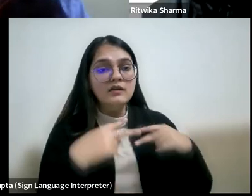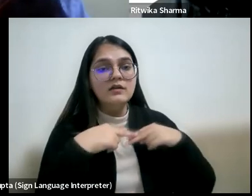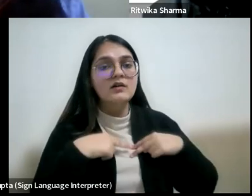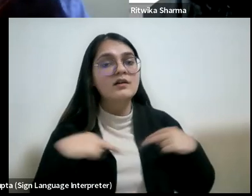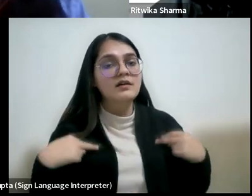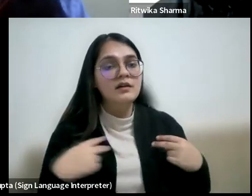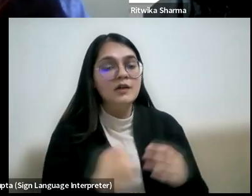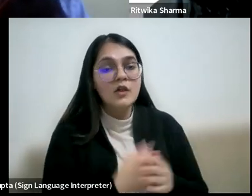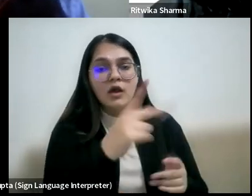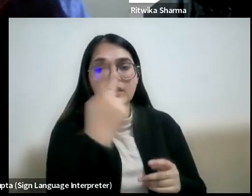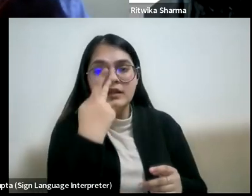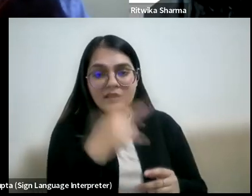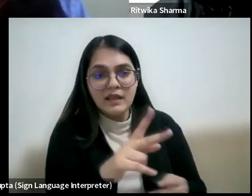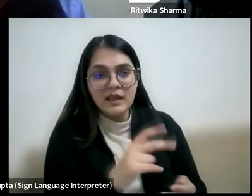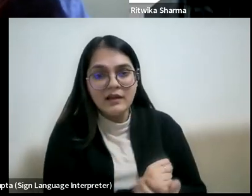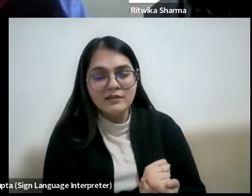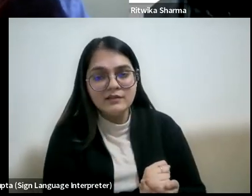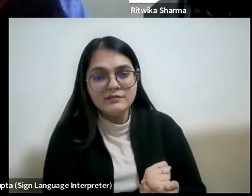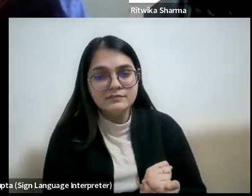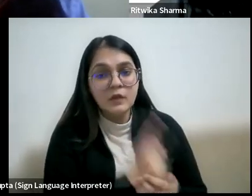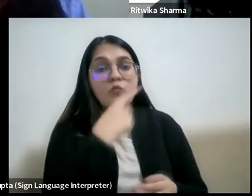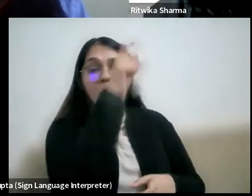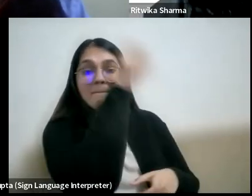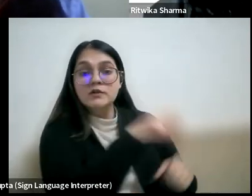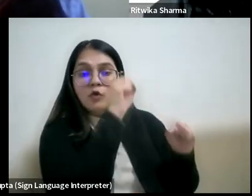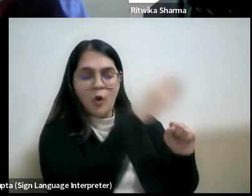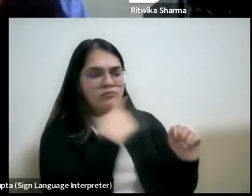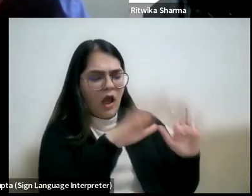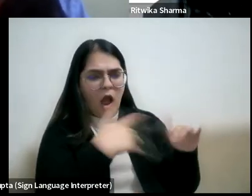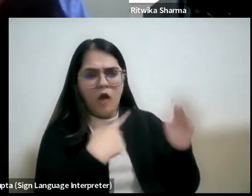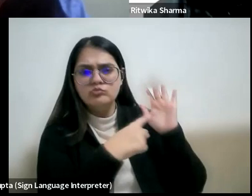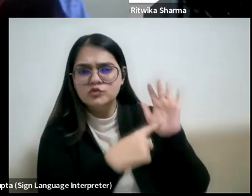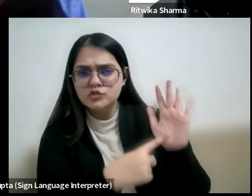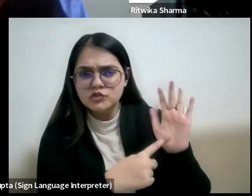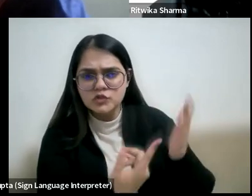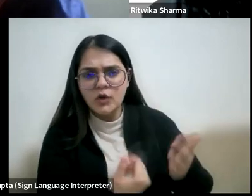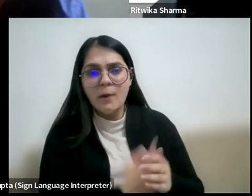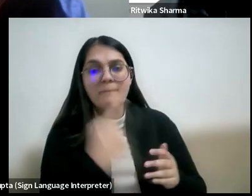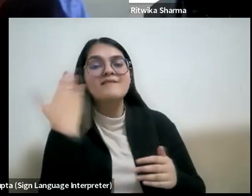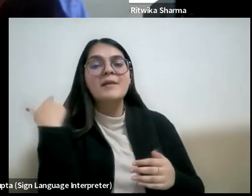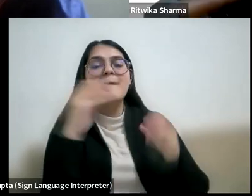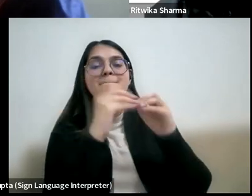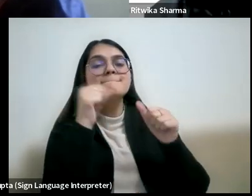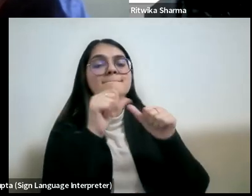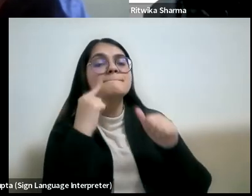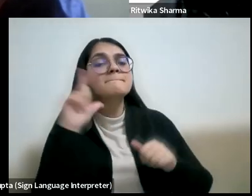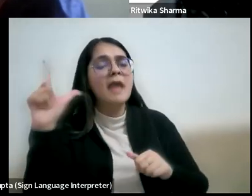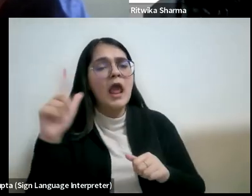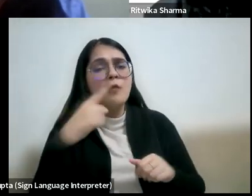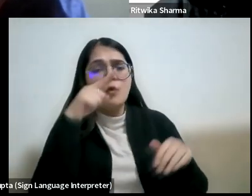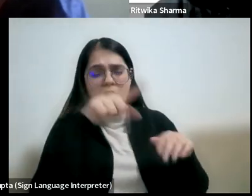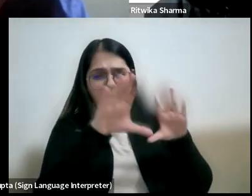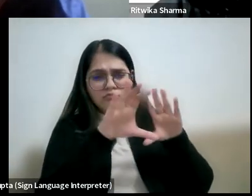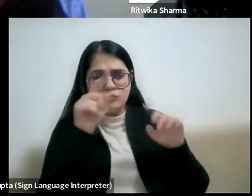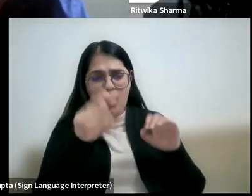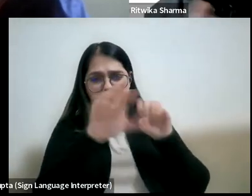get somebody who the person who they're representing out on bail, does the constitution as a document,